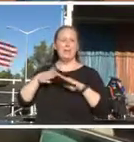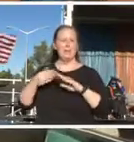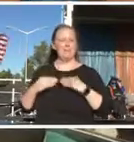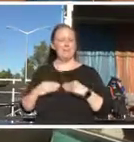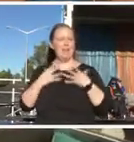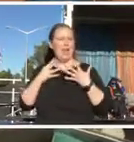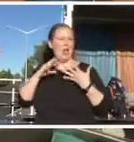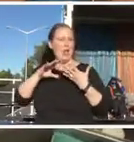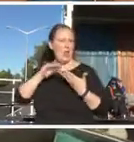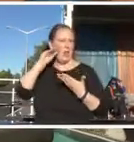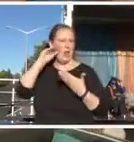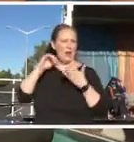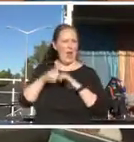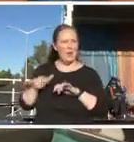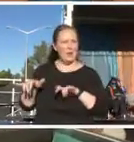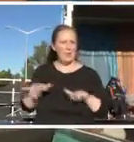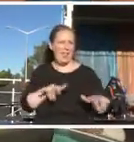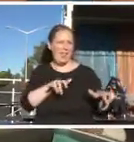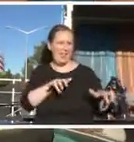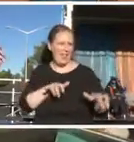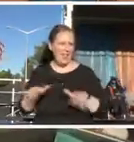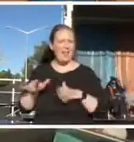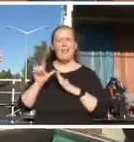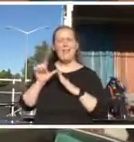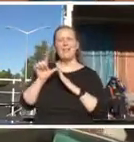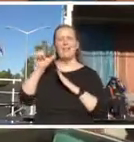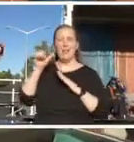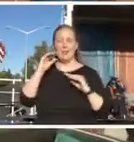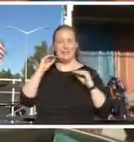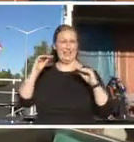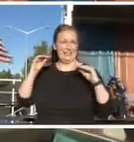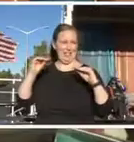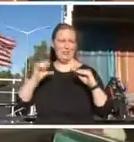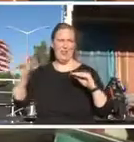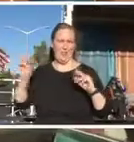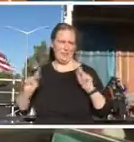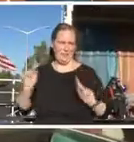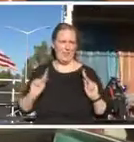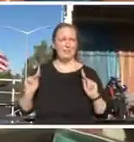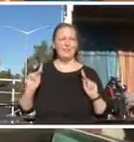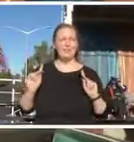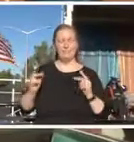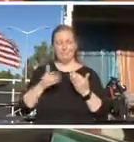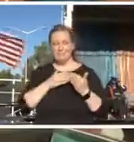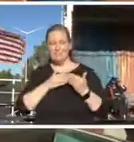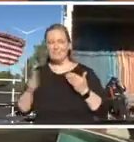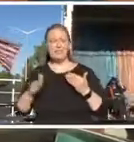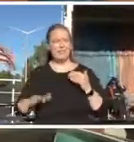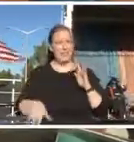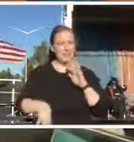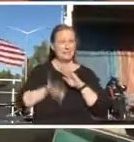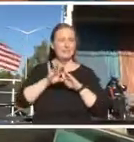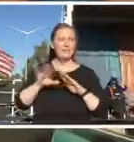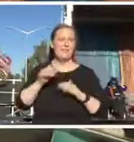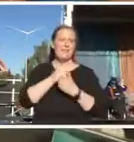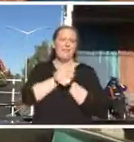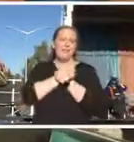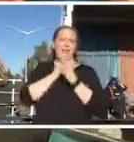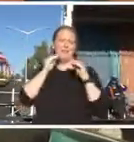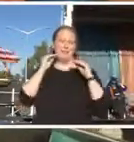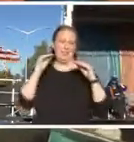to learn to play the instrument, and then later to teach others. From there, he discovered his love for